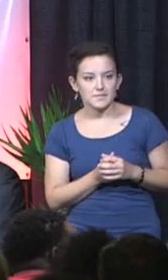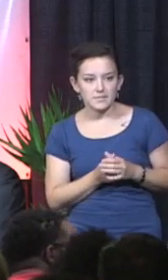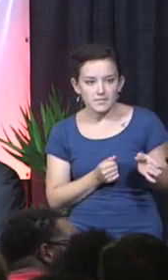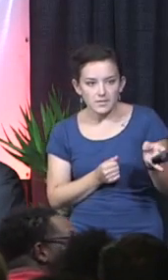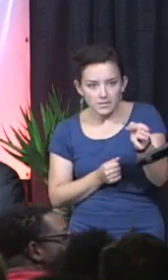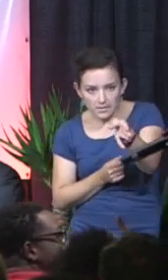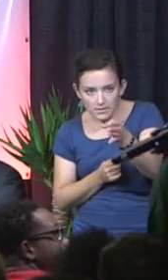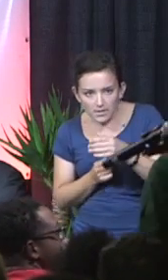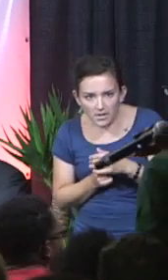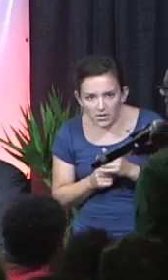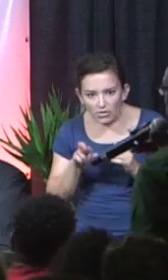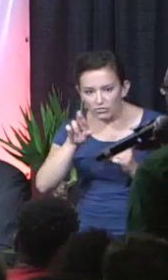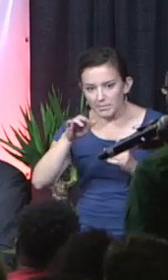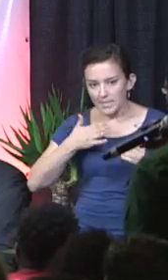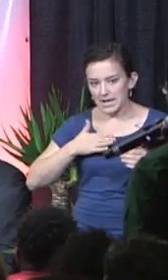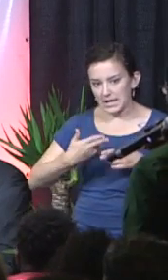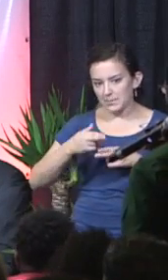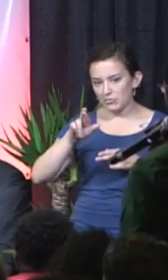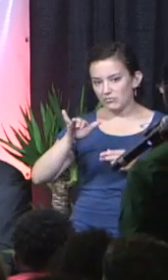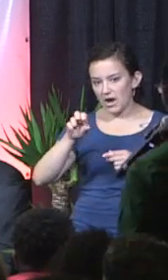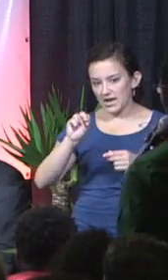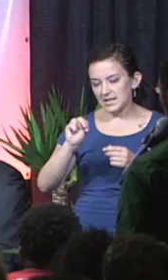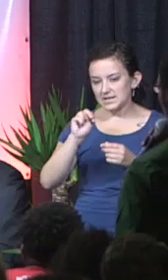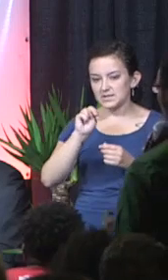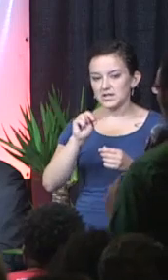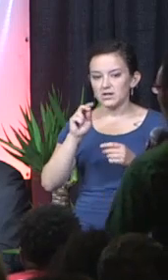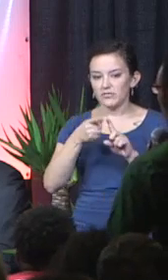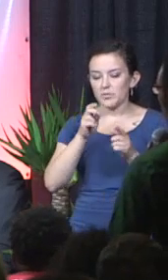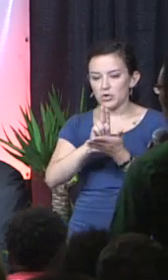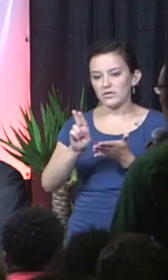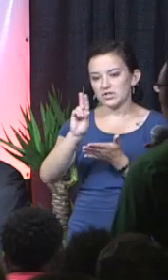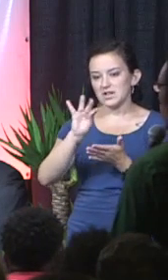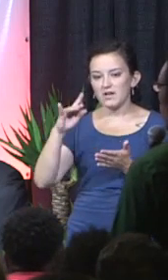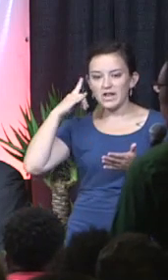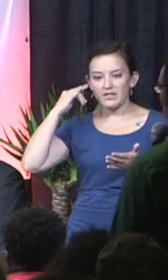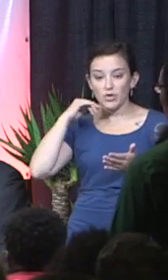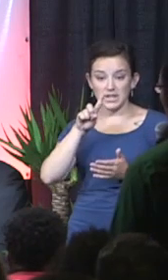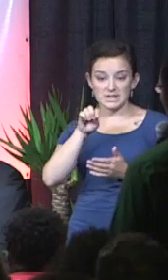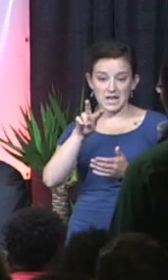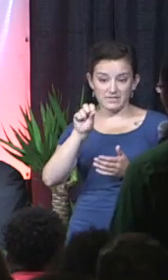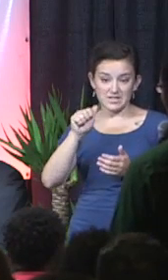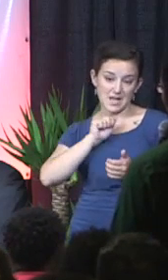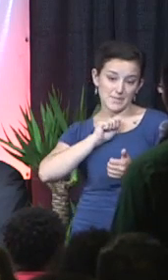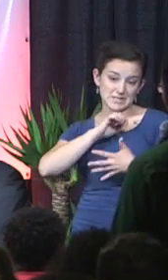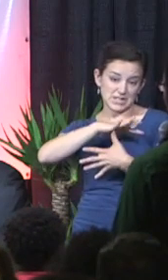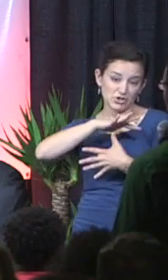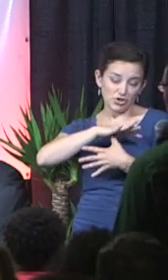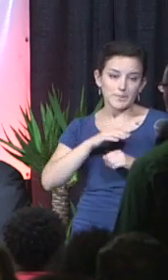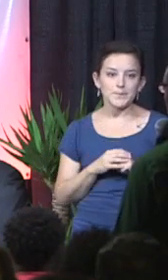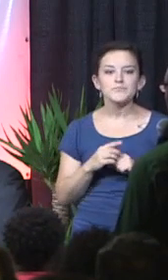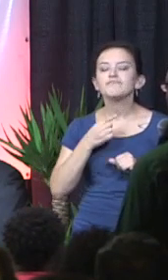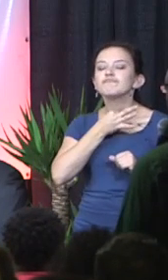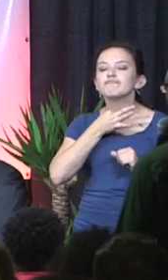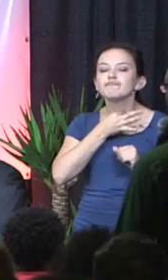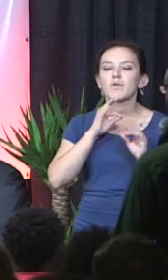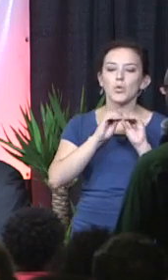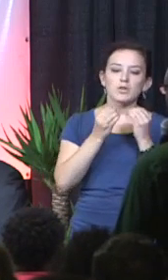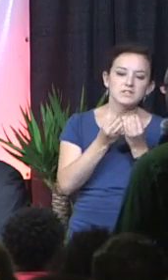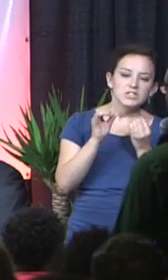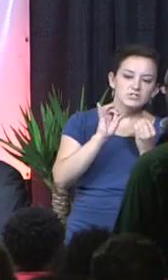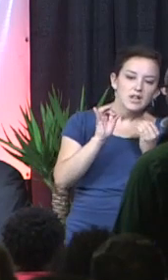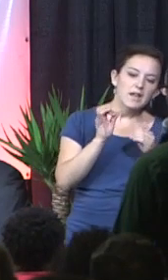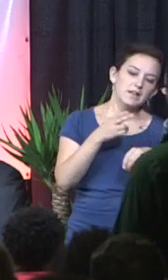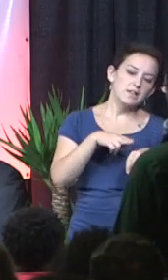Hi, how's it going? Ryan Taylor, University of California, Davis, senior. So I was wondering, with organizations like National Center of